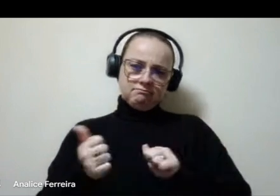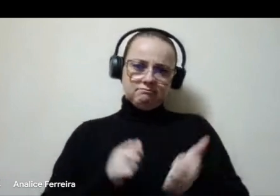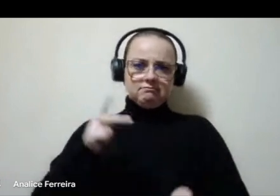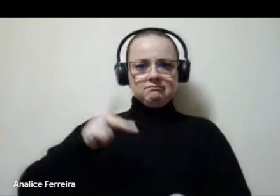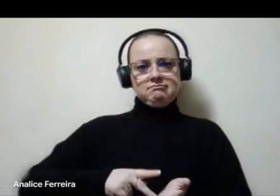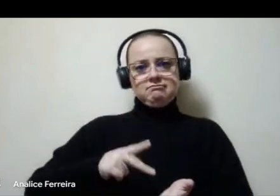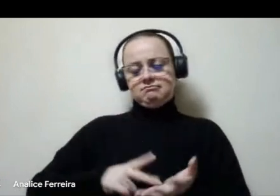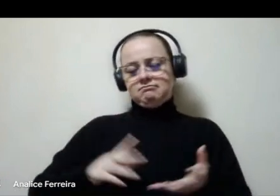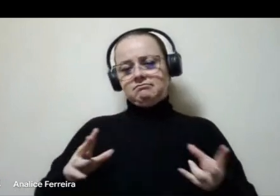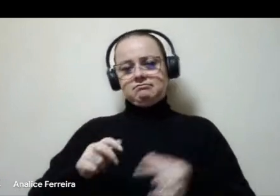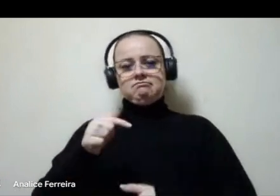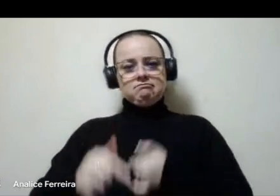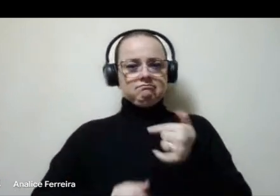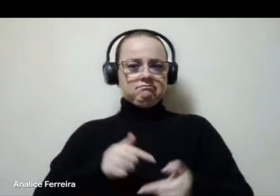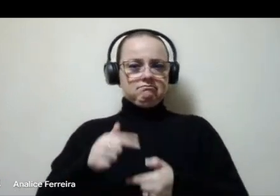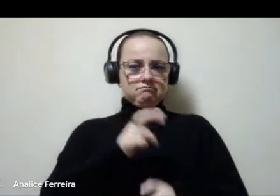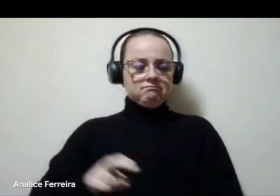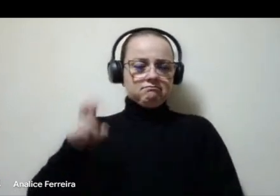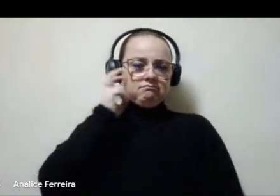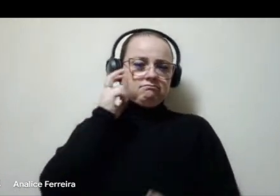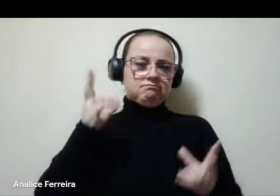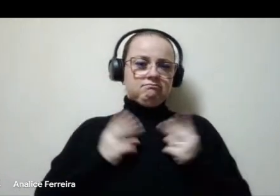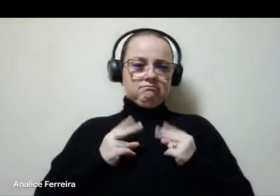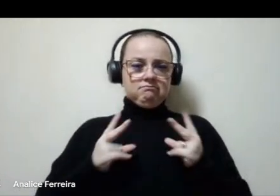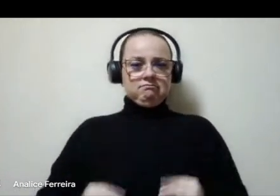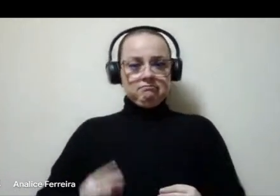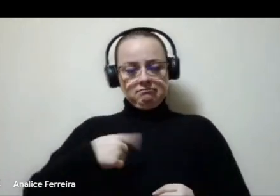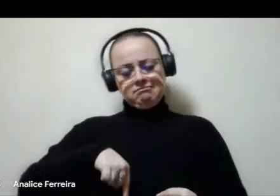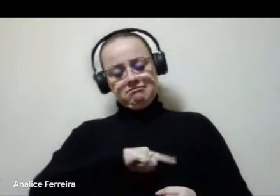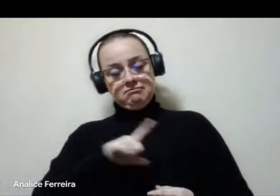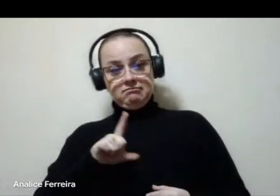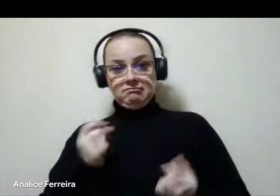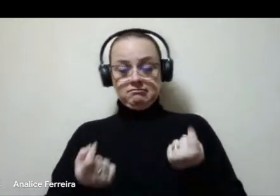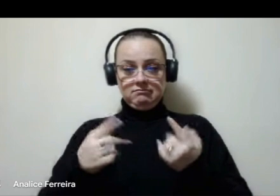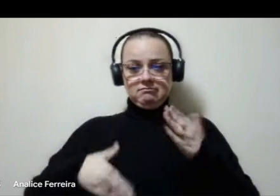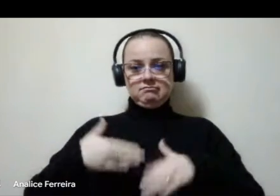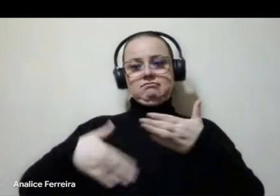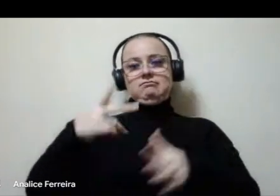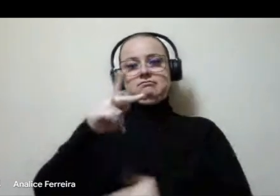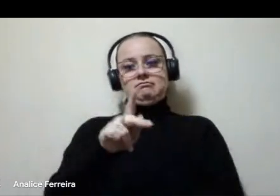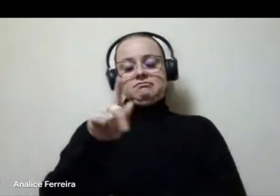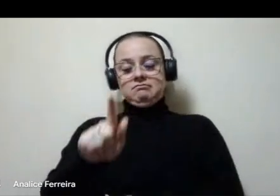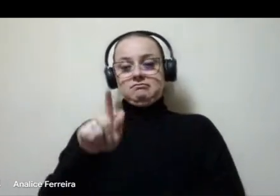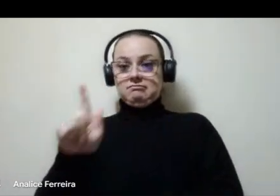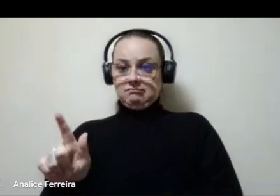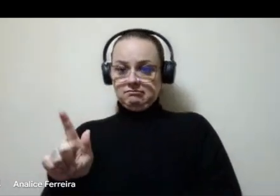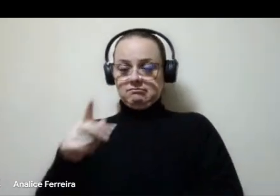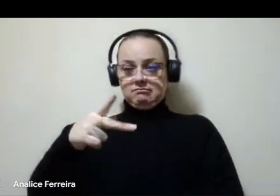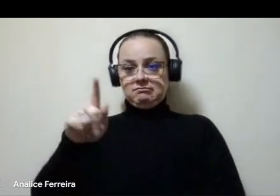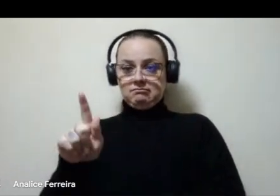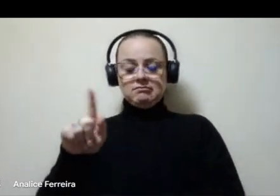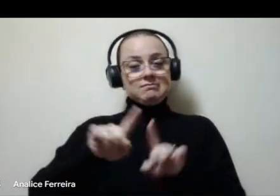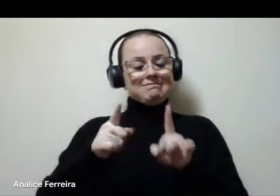all workers and workers deserve. We had some advances in the Paula Gustavo, but we know that there are other things that need